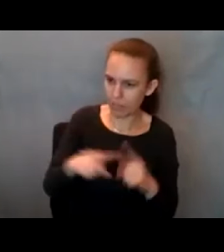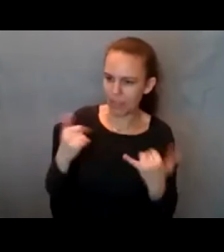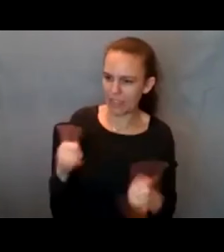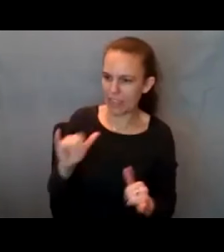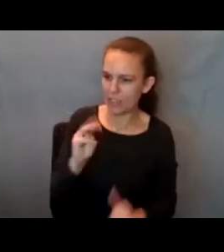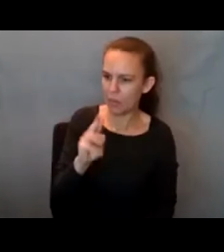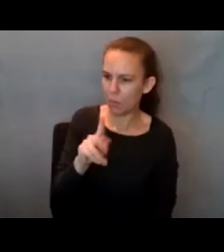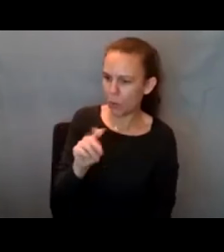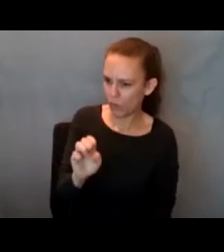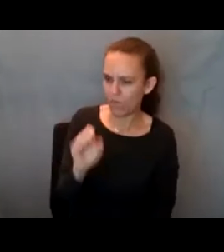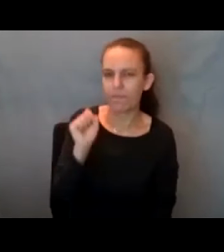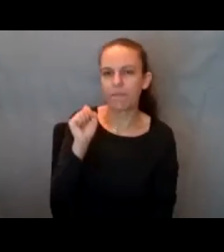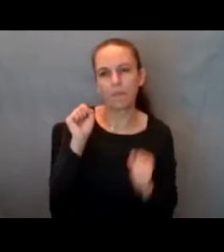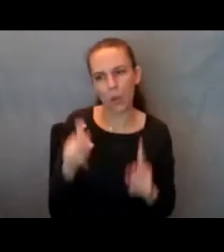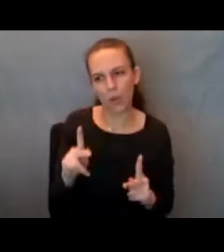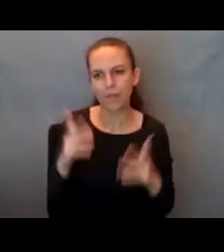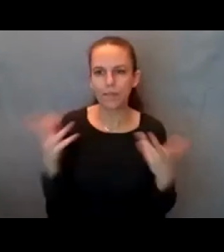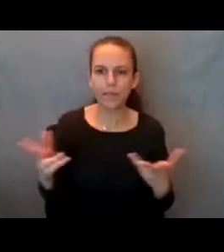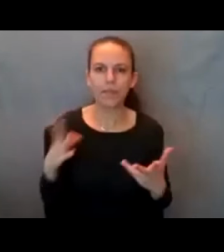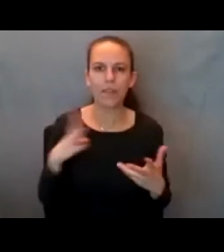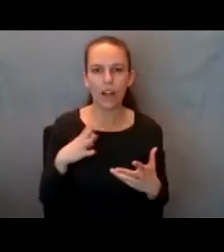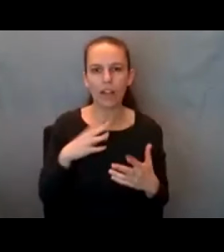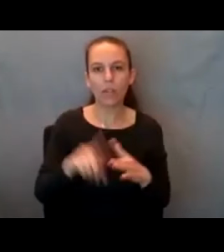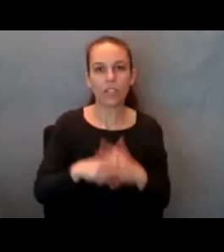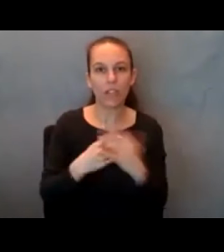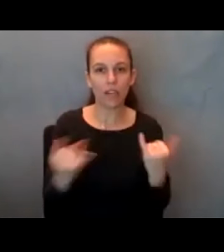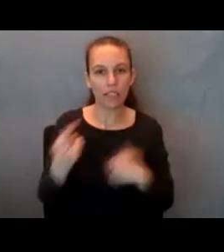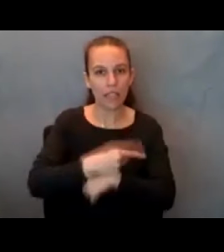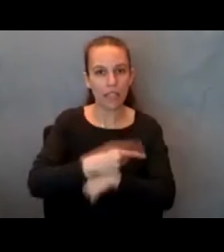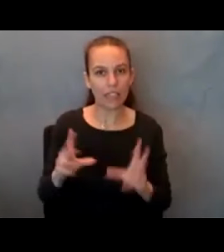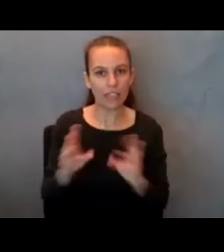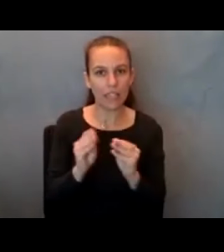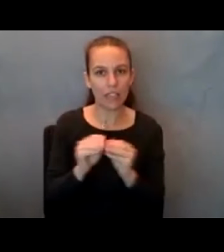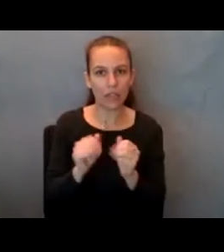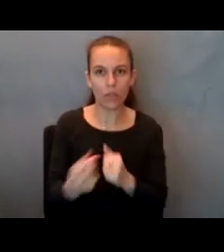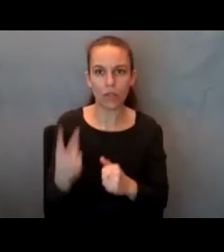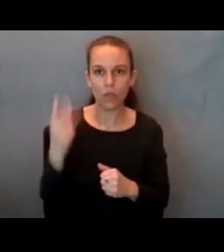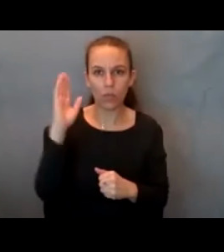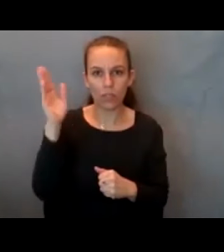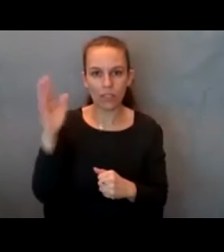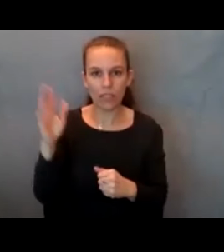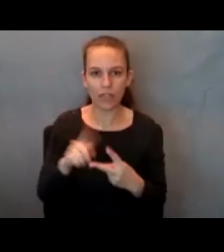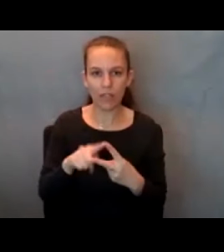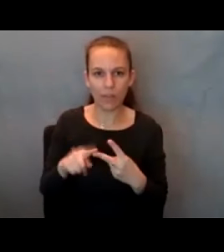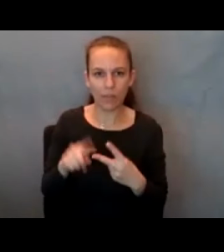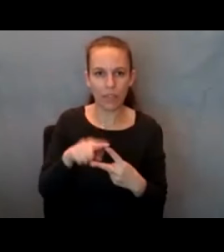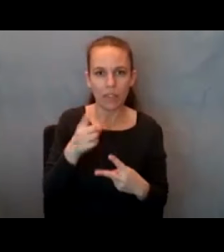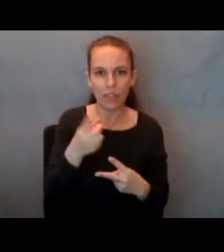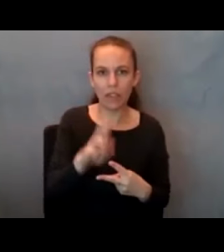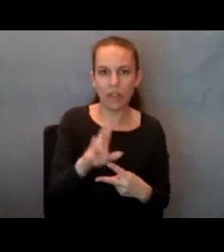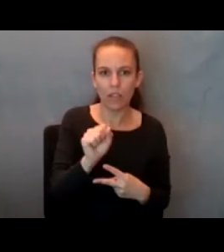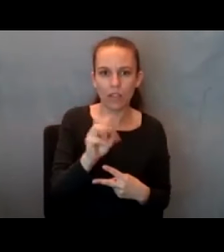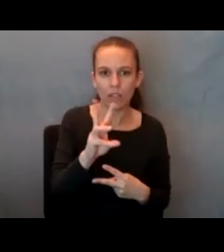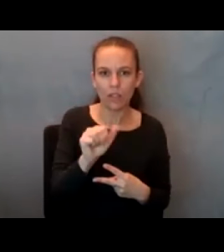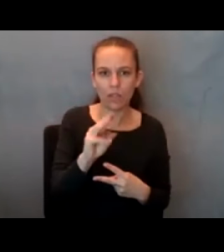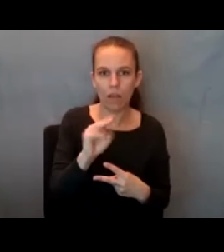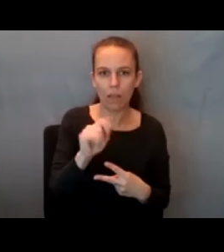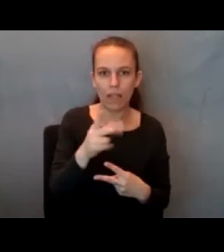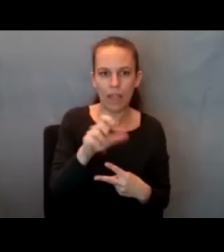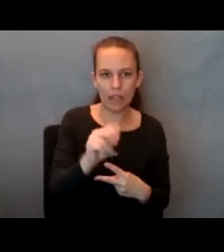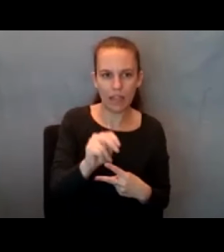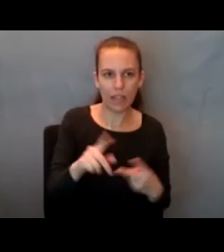All right, well, we will begin today's session with two presentations from Dr. Swaminathan and Dr. Henao Restrepo. And then this will